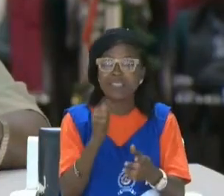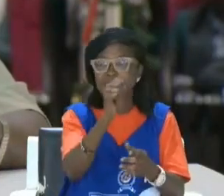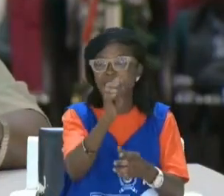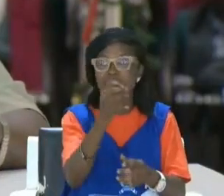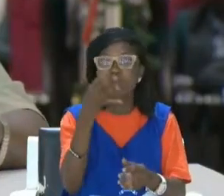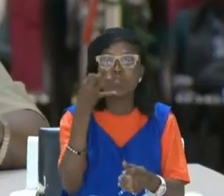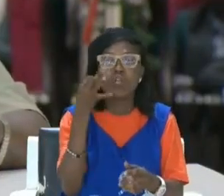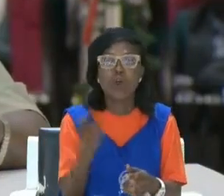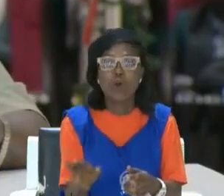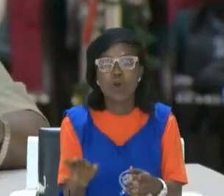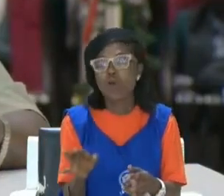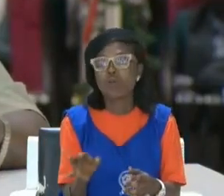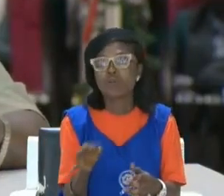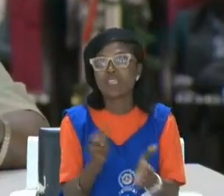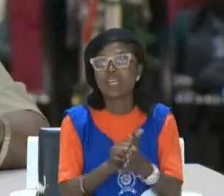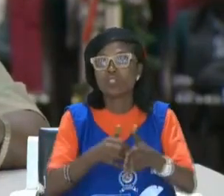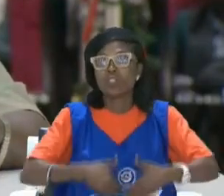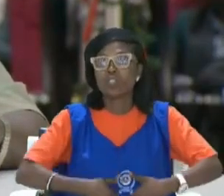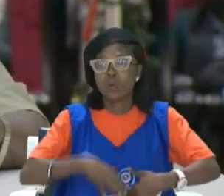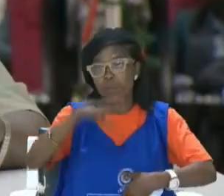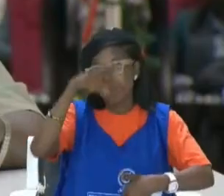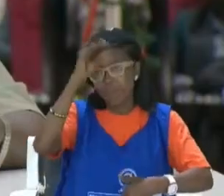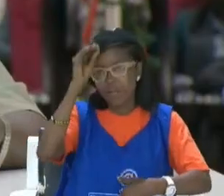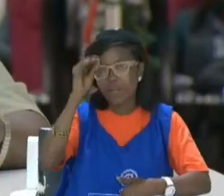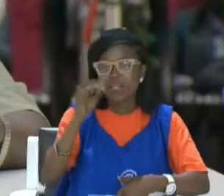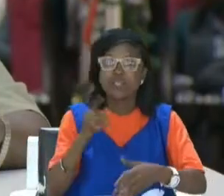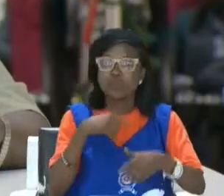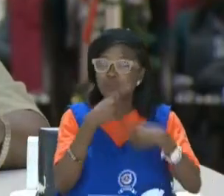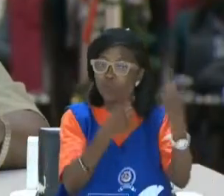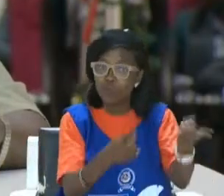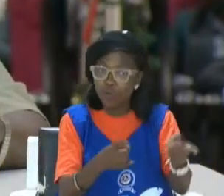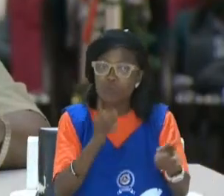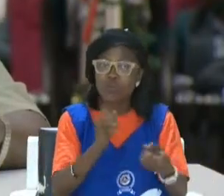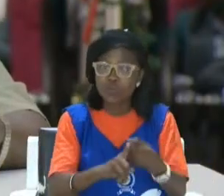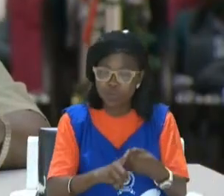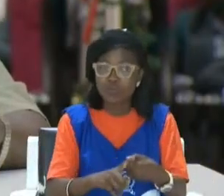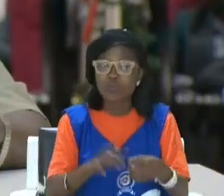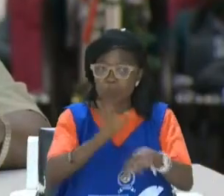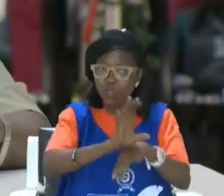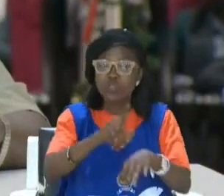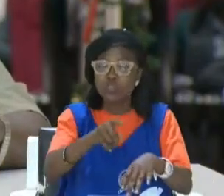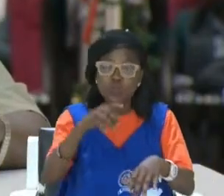The father told him, you go to church, you will go mad.